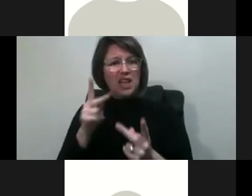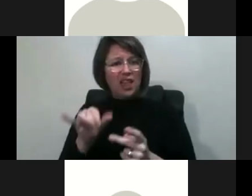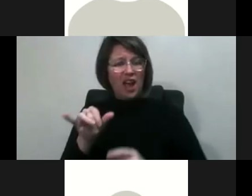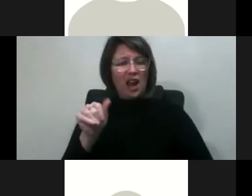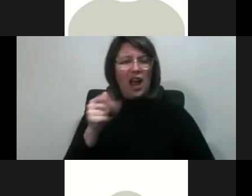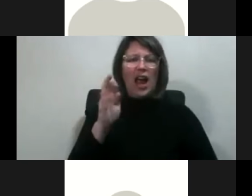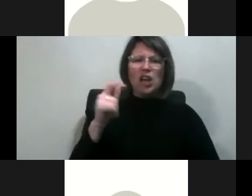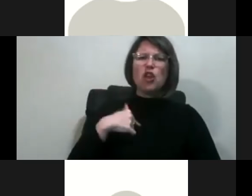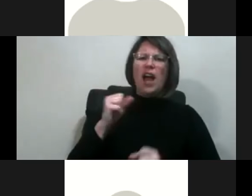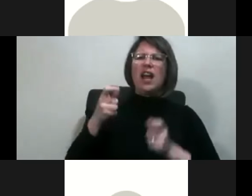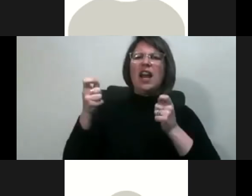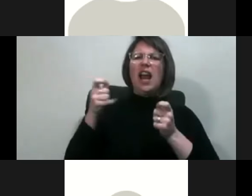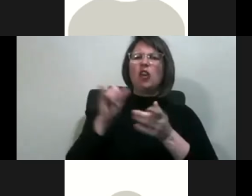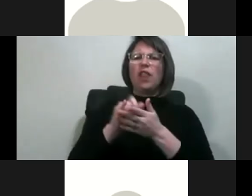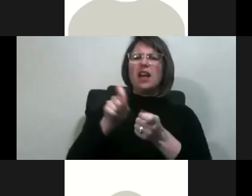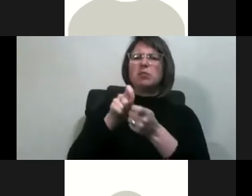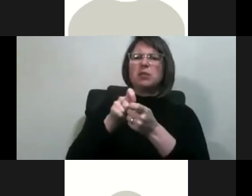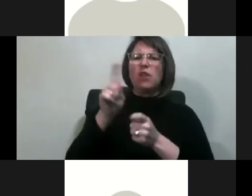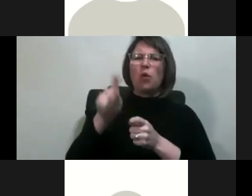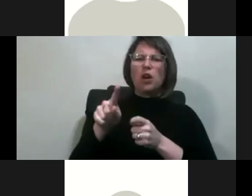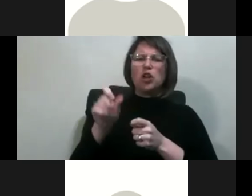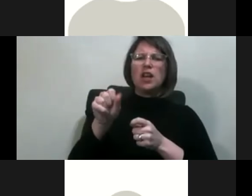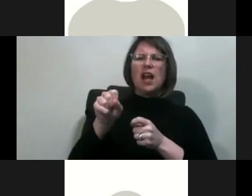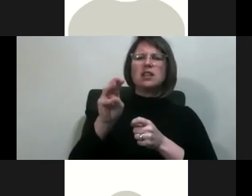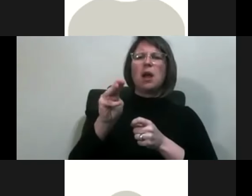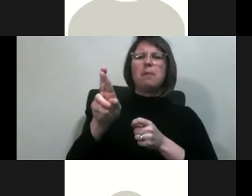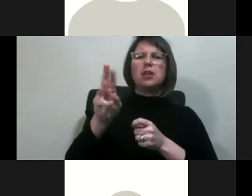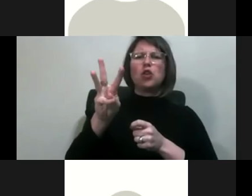I can handle that particular question. Yes,